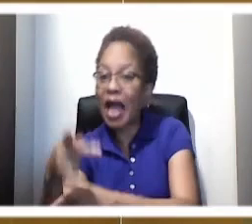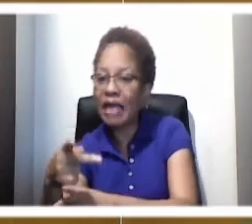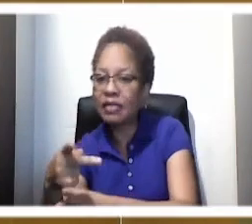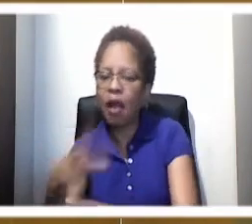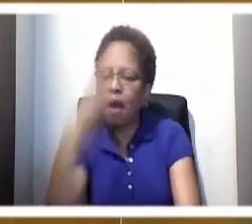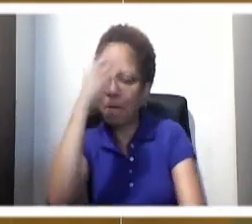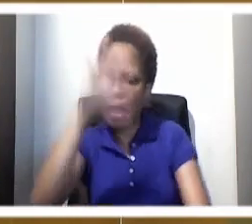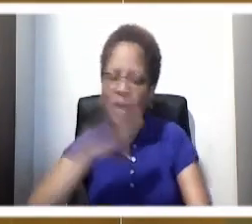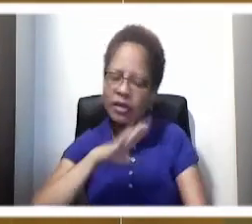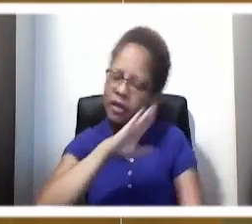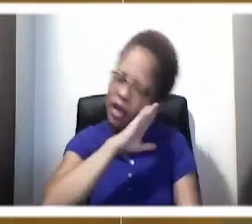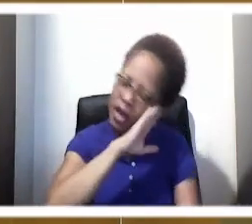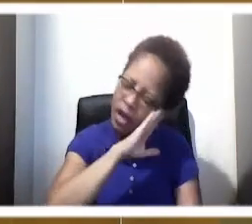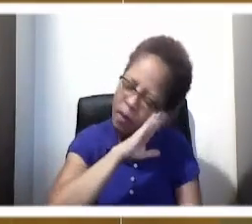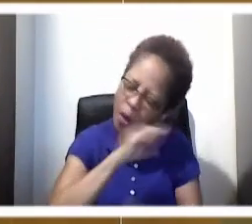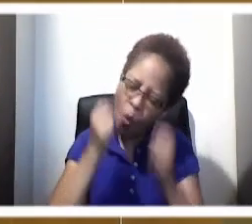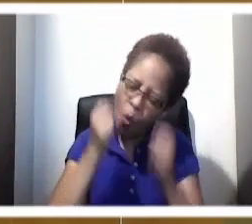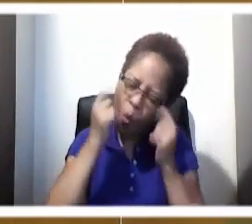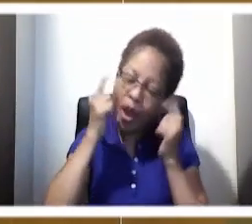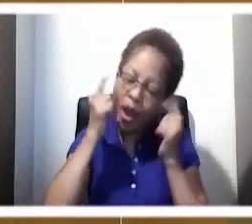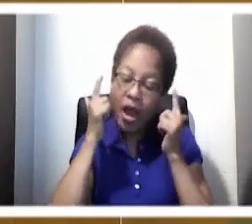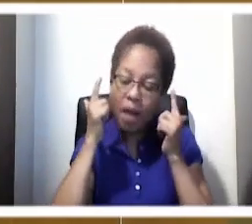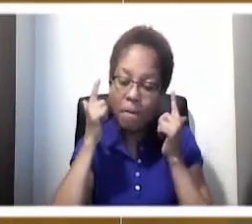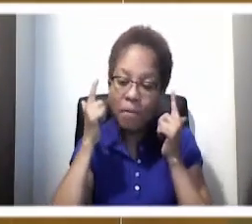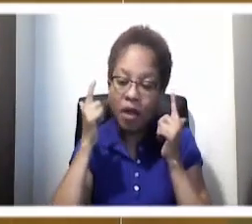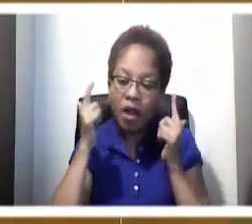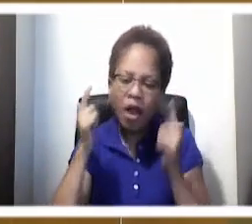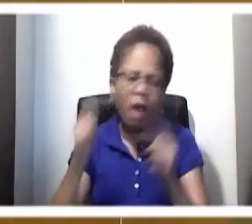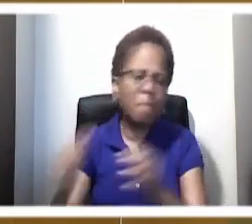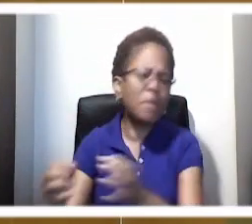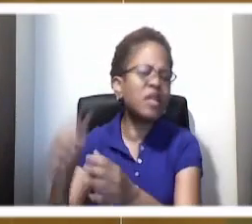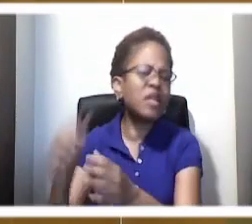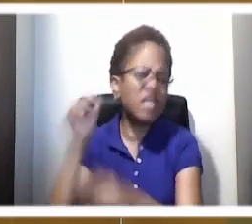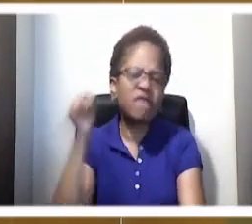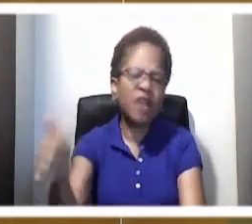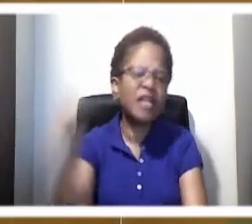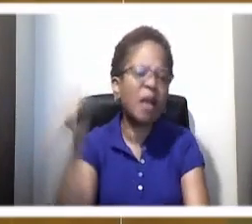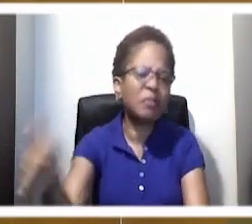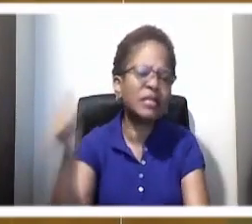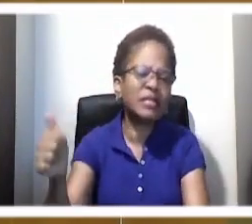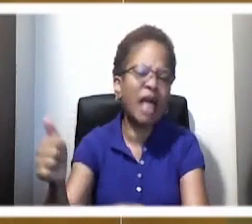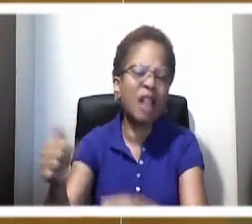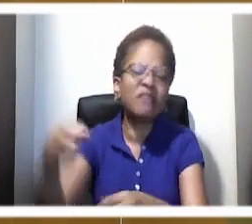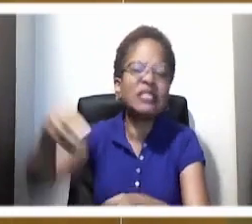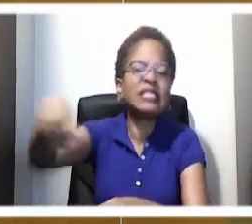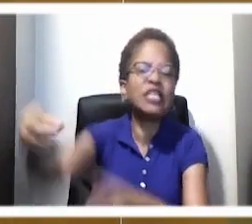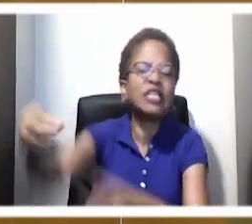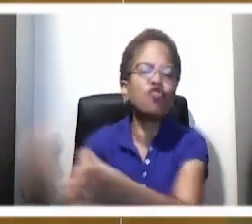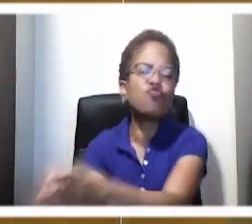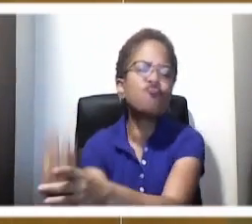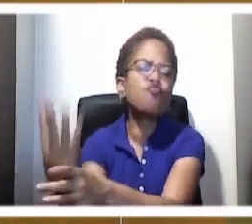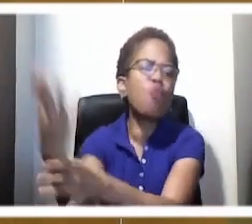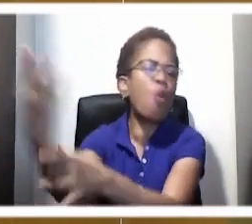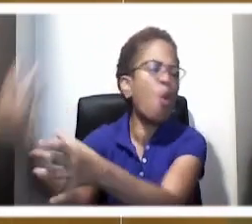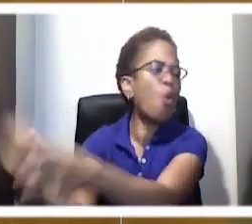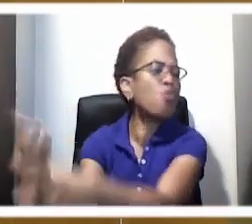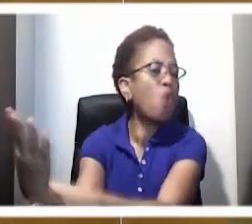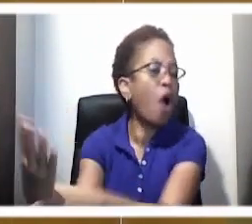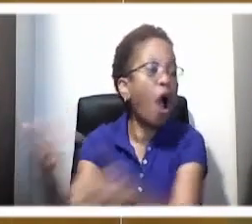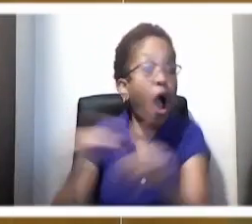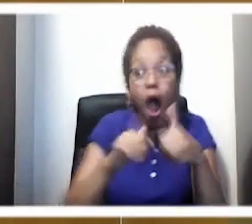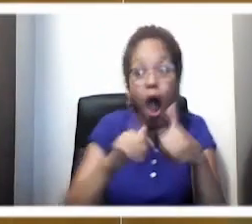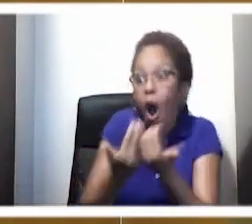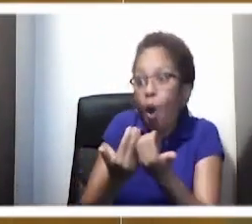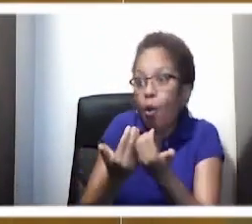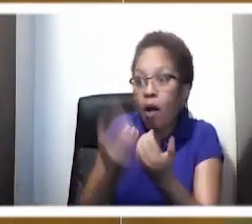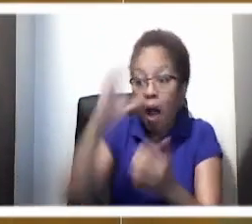awake, the seed is sprouting and growing. How? He does not know. Of